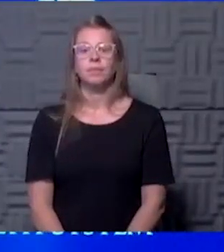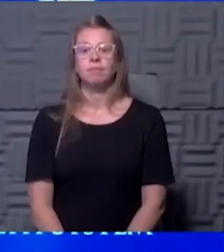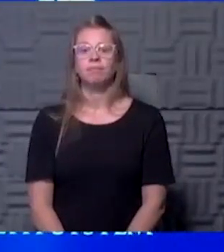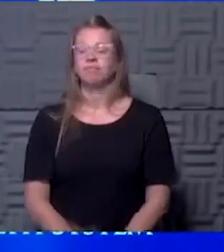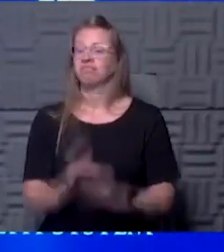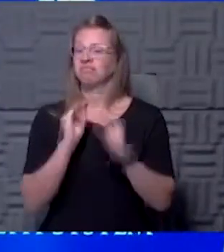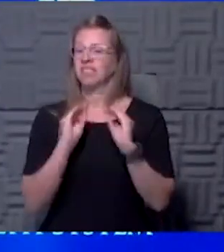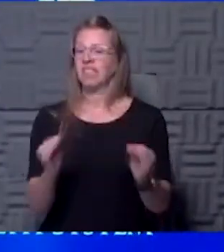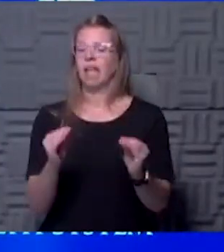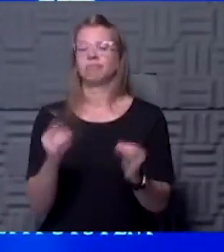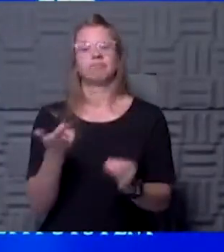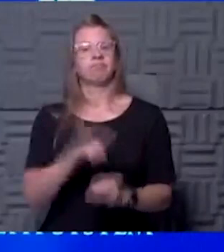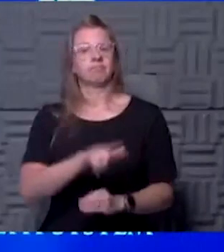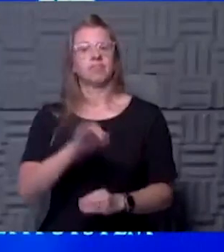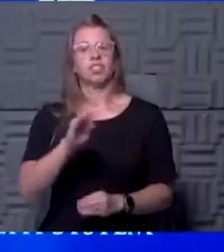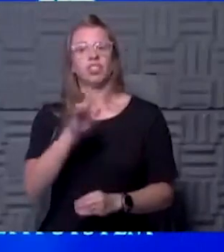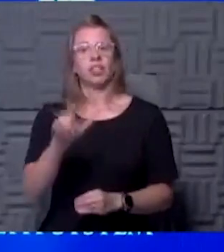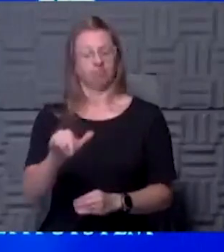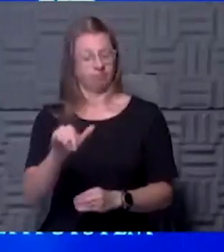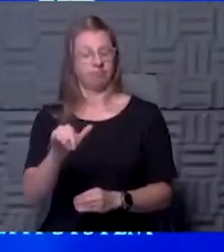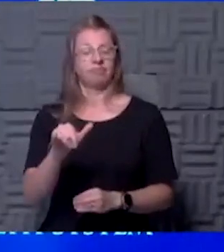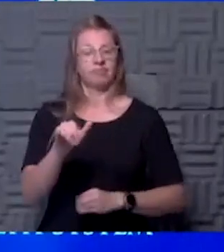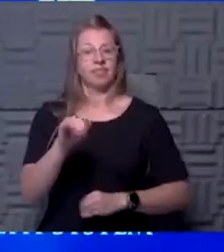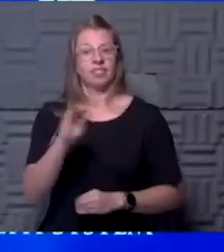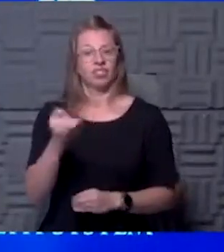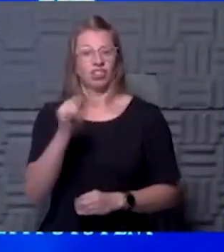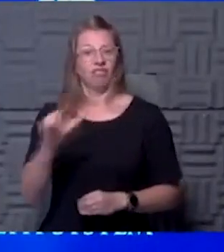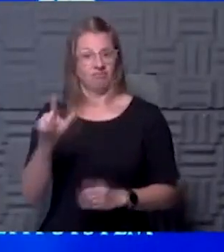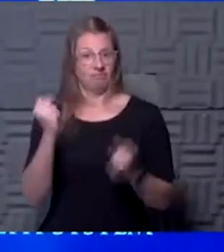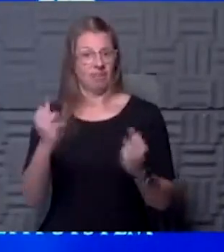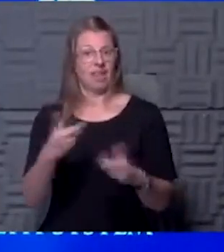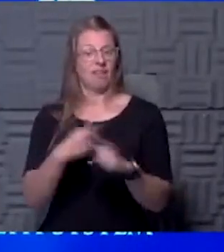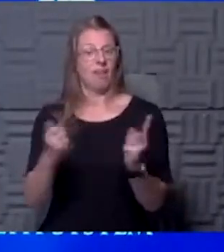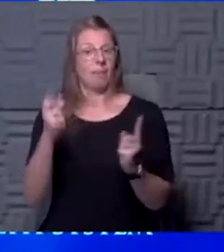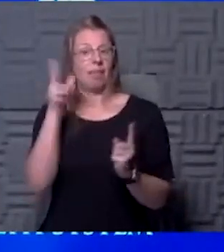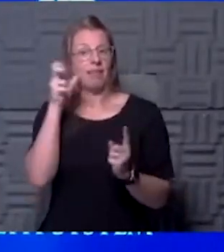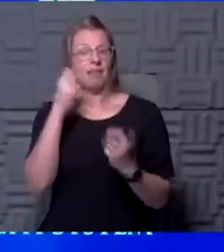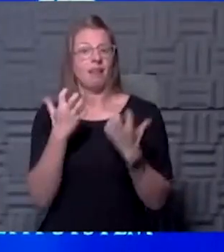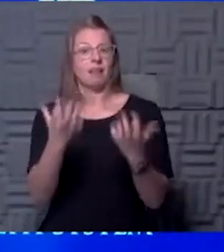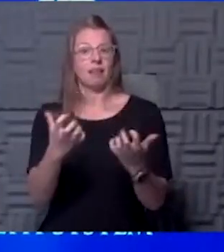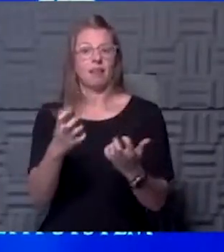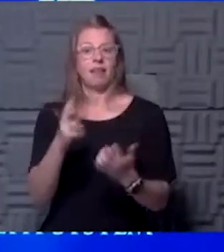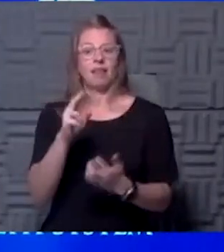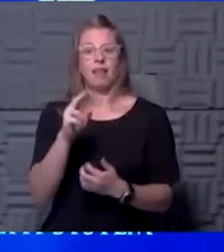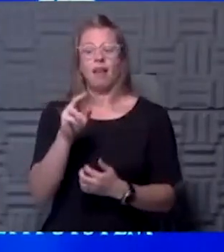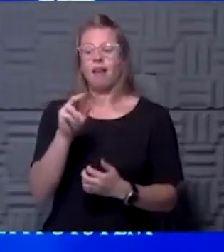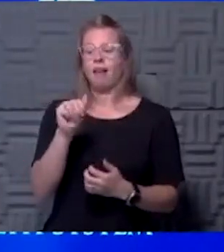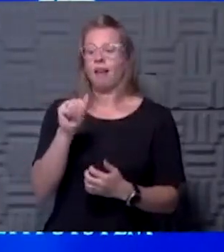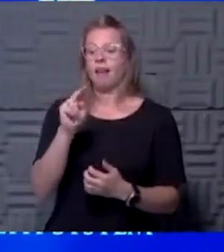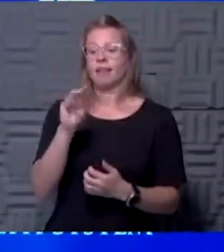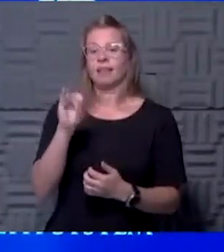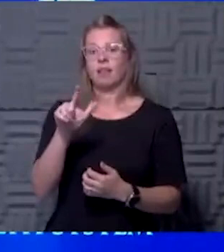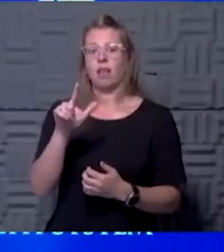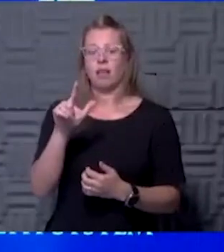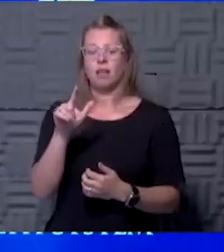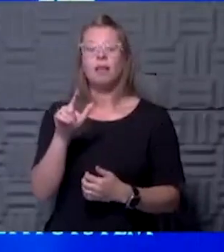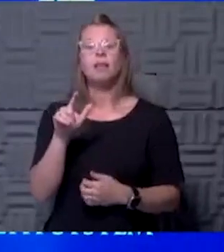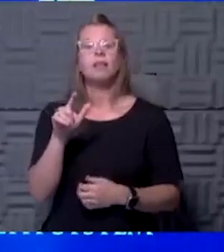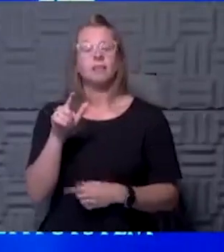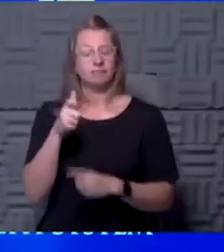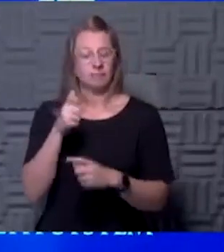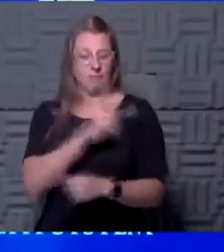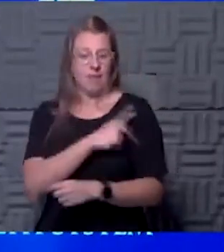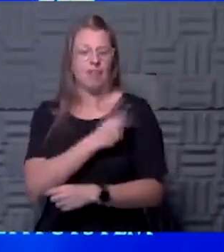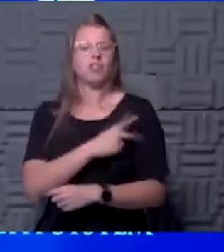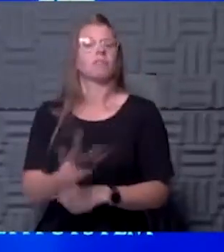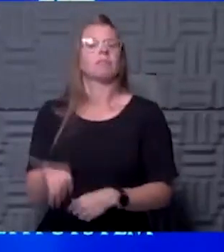Not hearing any, so I bet we're going to have some from our listening audience today. I think I'm going to go to Anil first. You may recall Anil. He's one of our